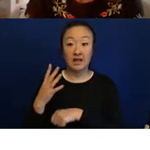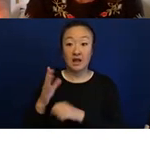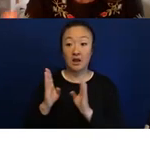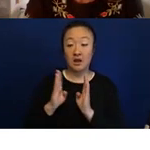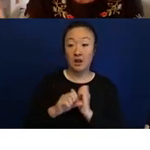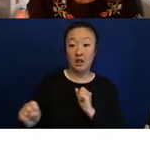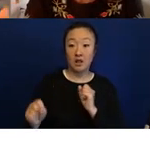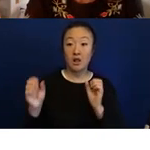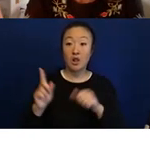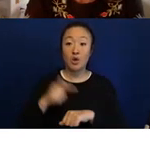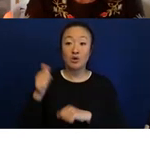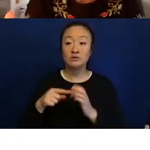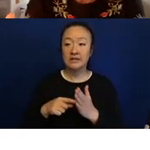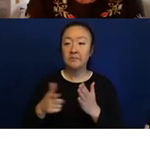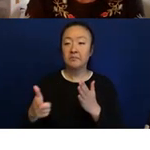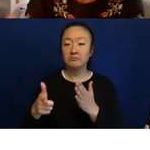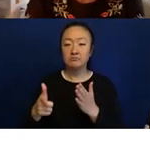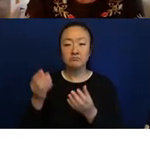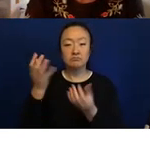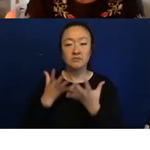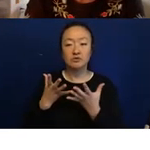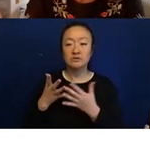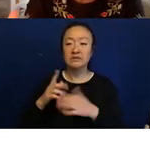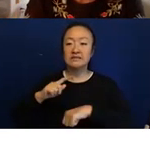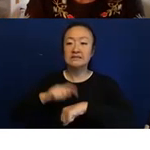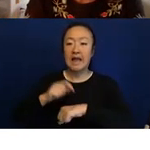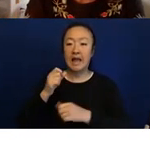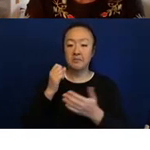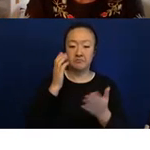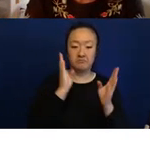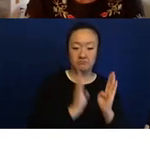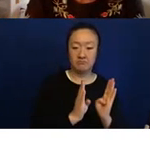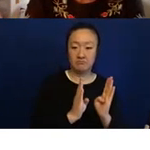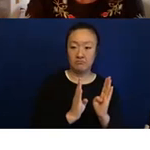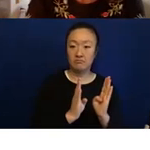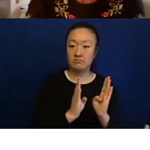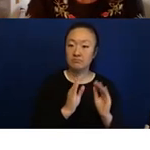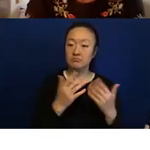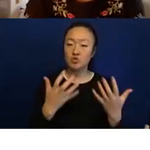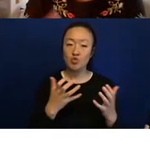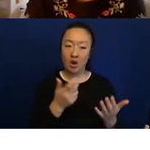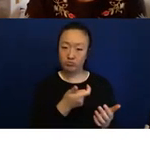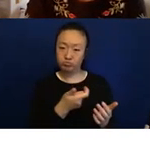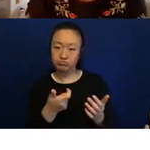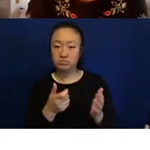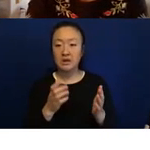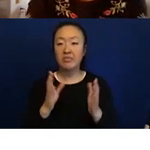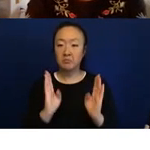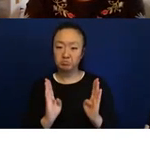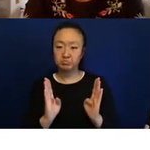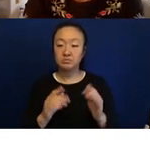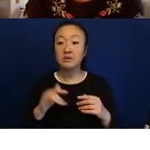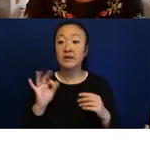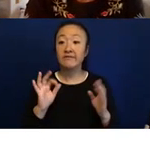just indicate the timestamp range that you want people to view. And if it's